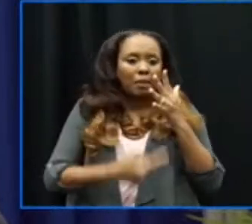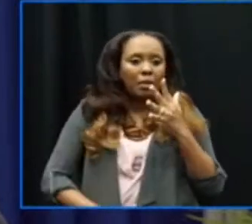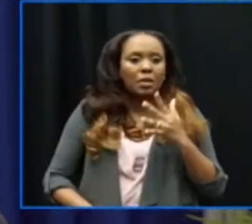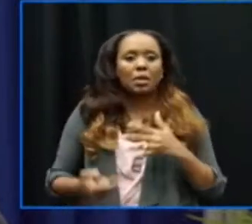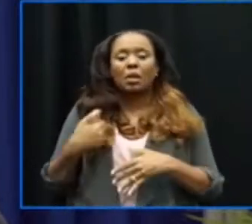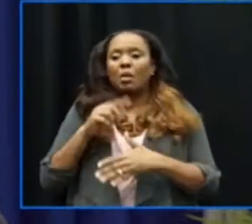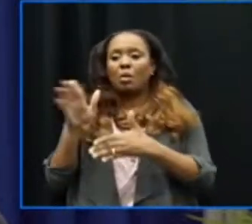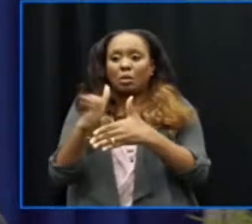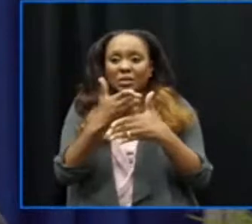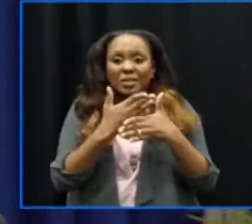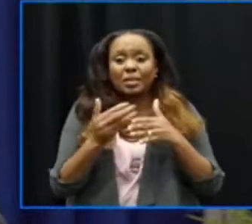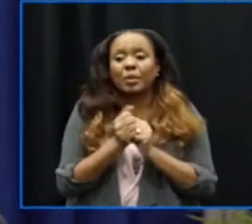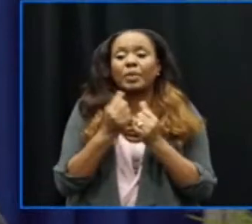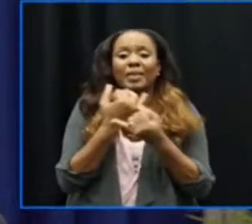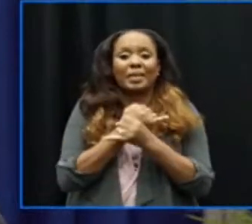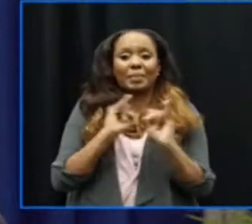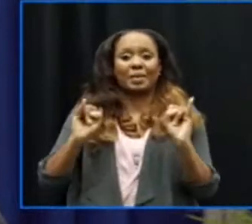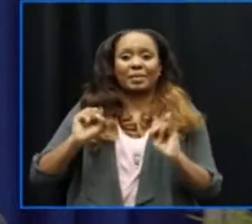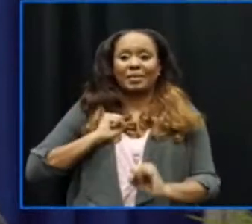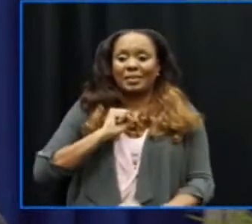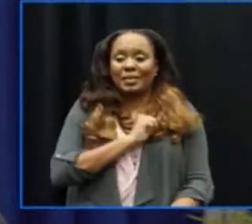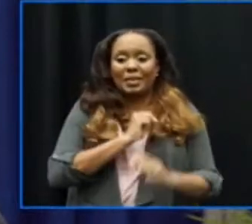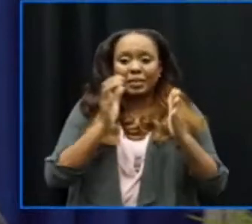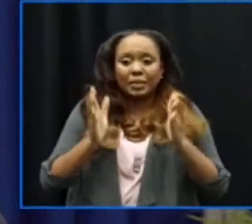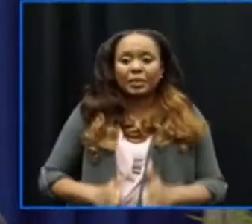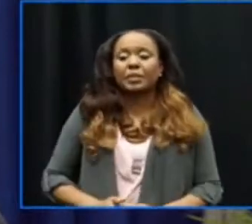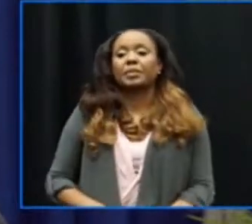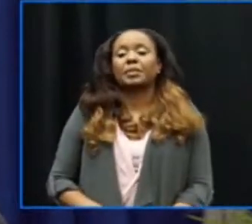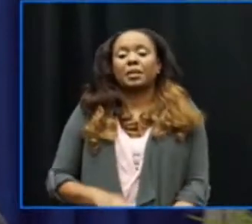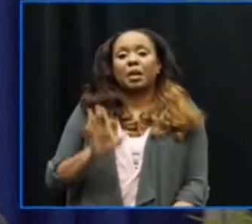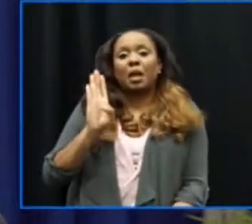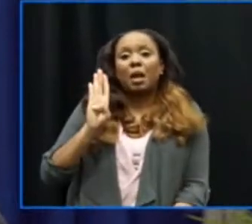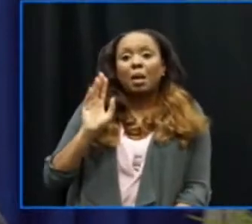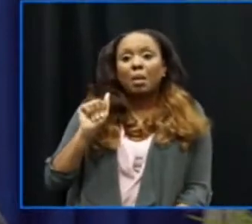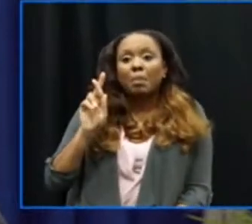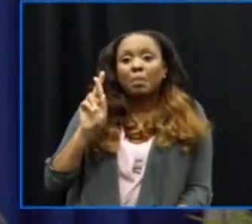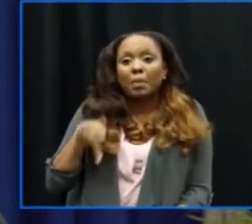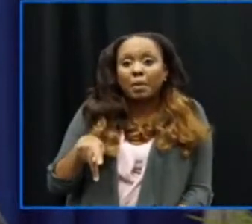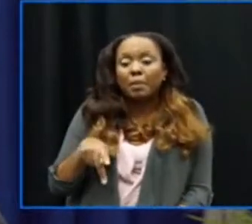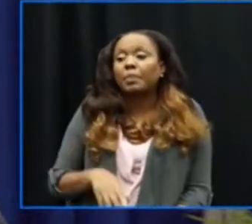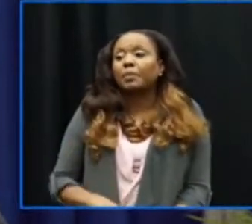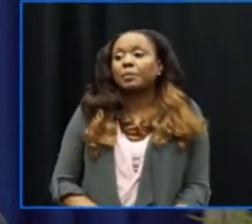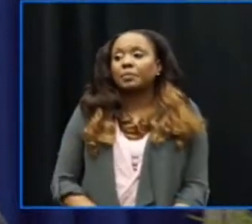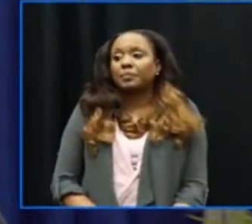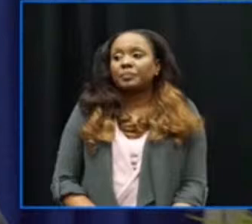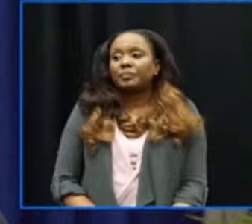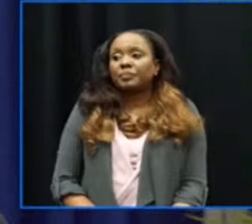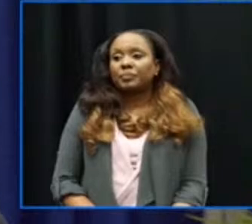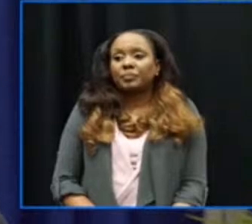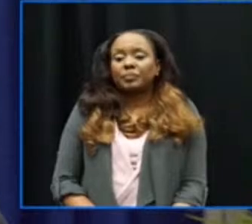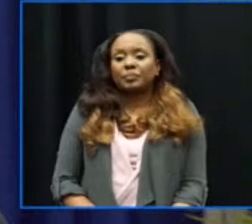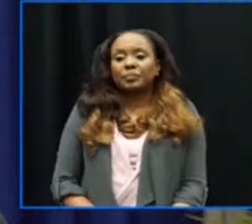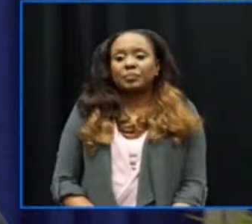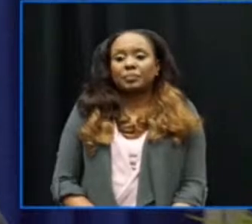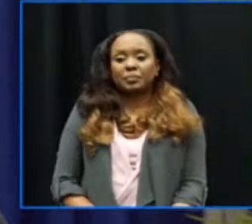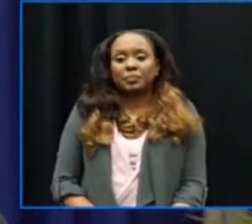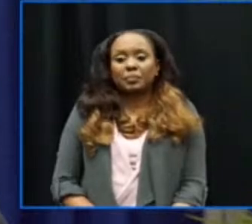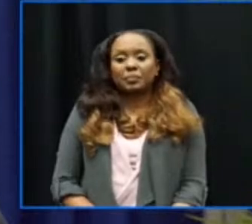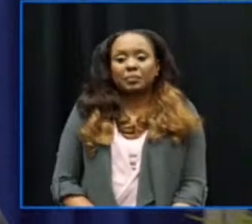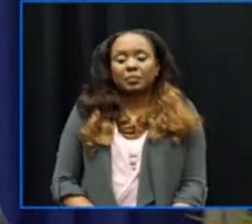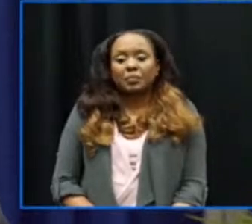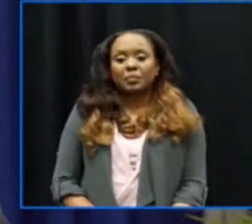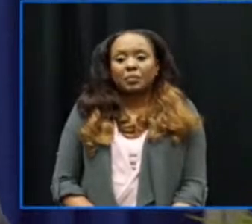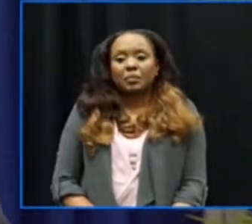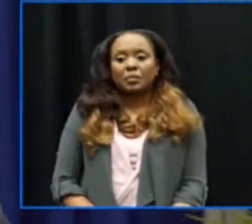independent senators, and we've also shared with BARP, and we have indicated to all of those stakeholder groups that we are